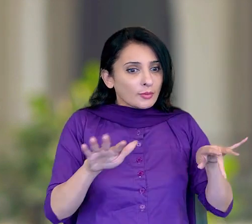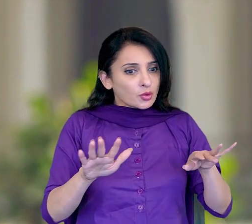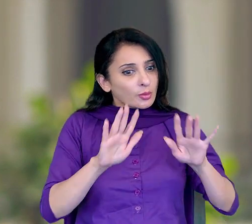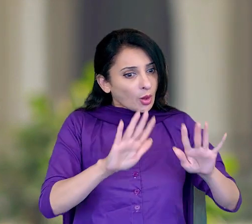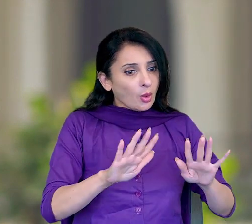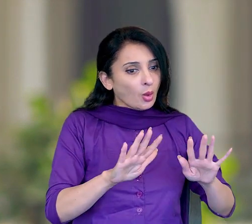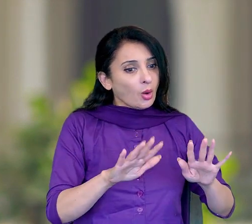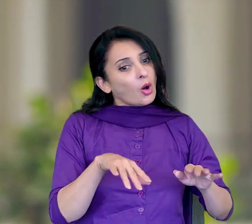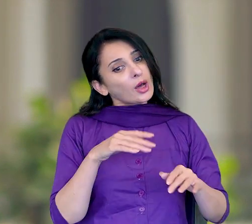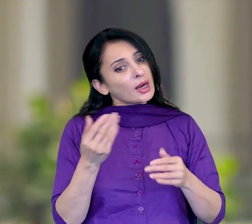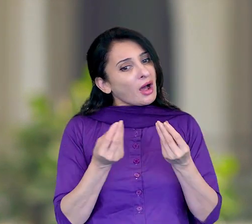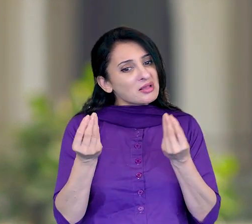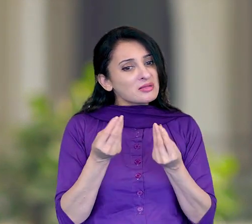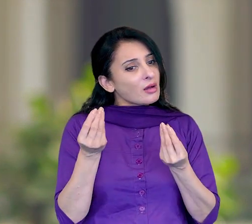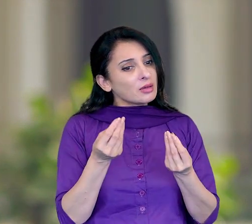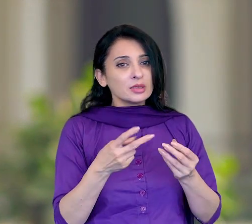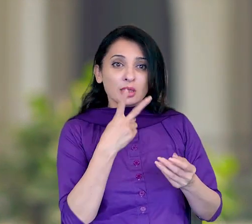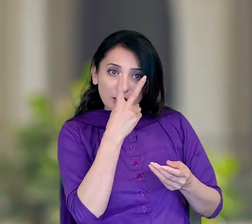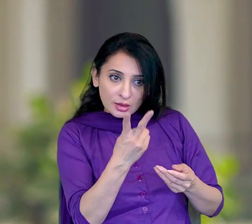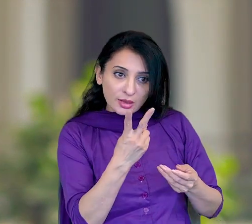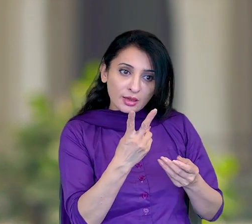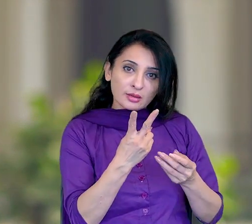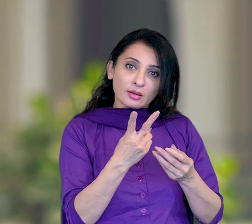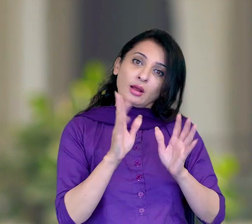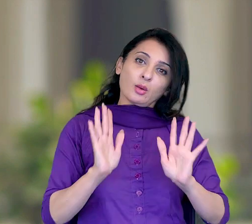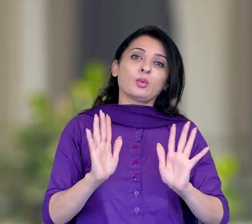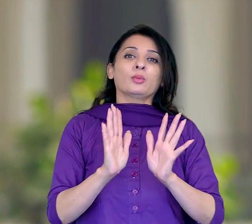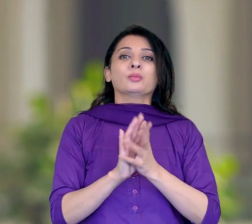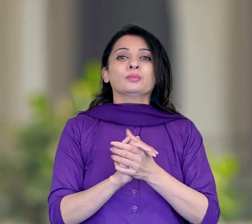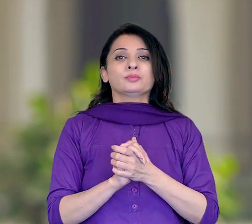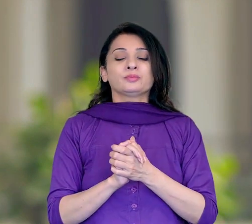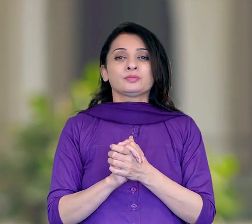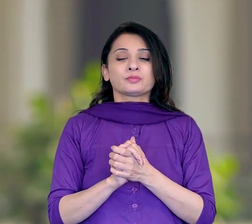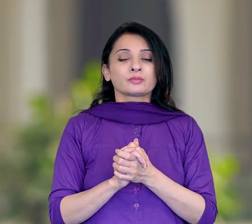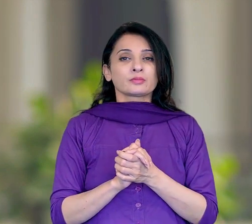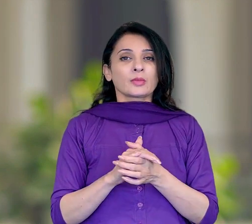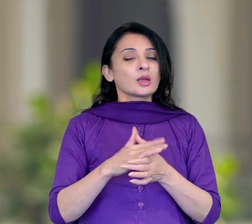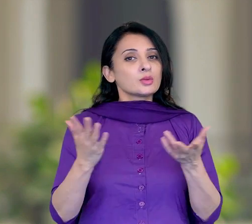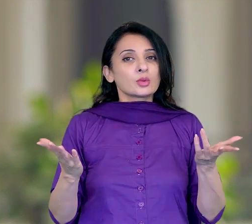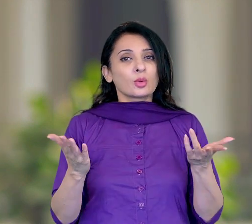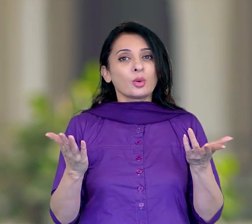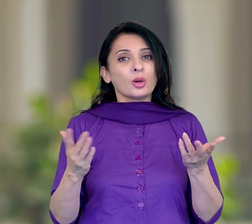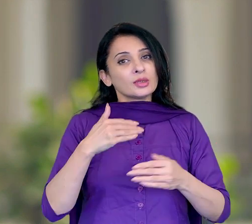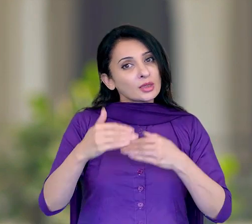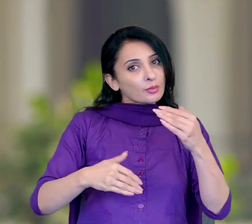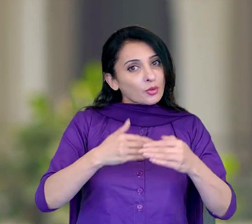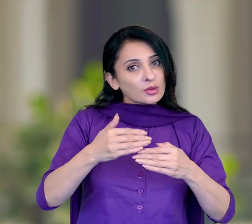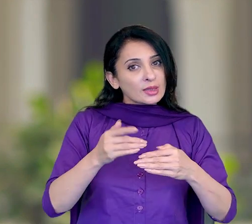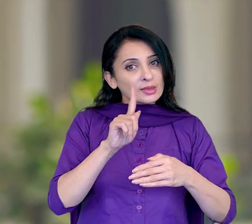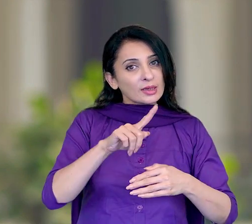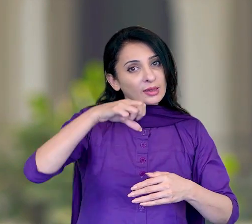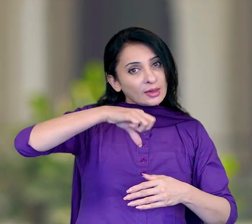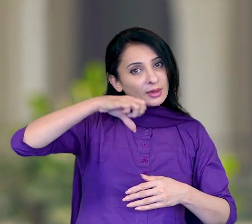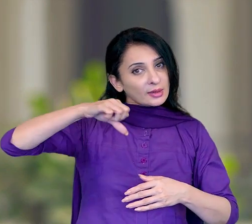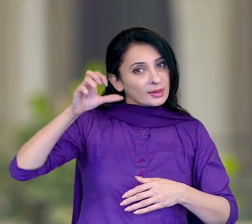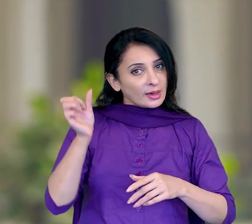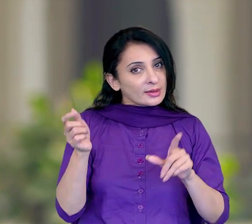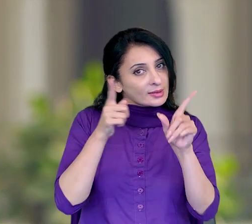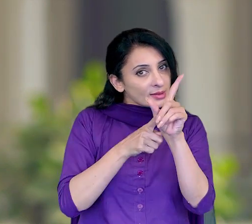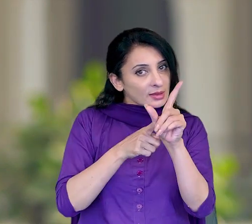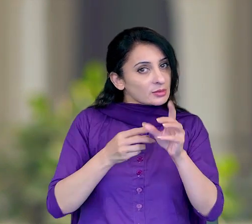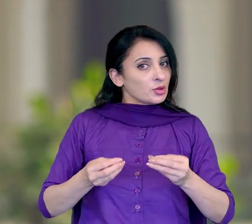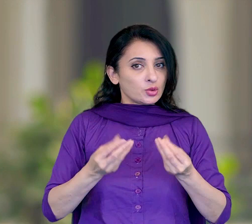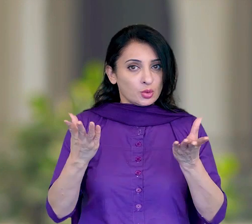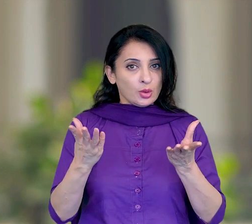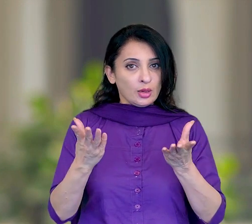place. So the process started in '96, and by year 2020, according